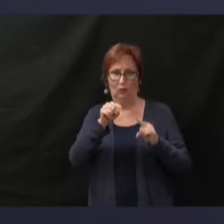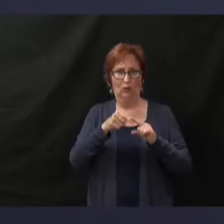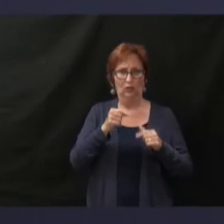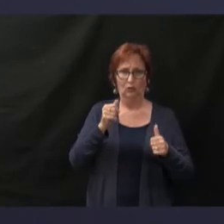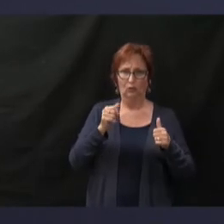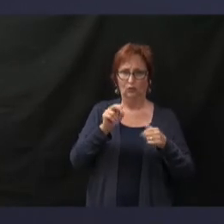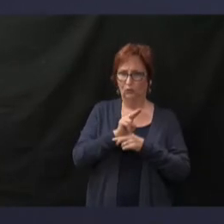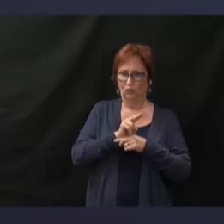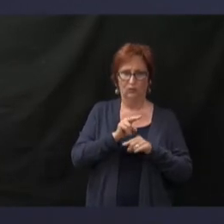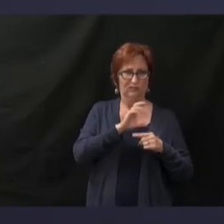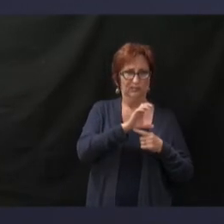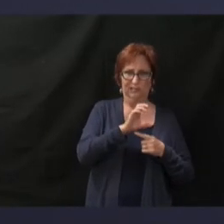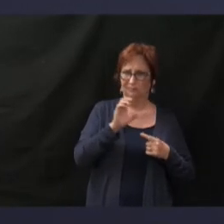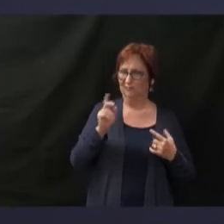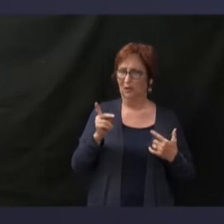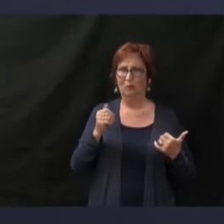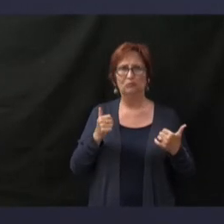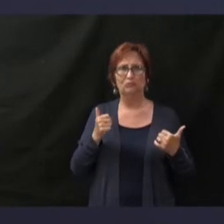k.